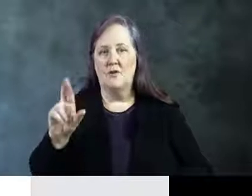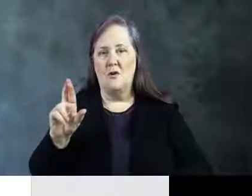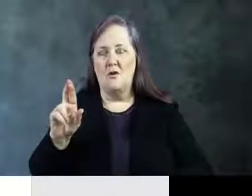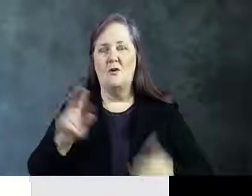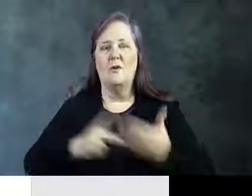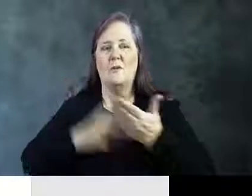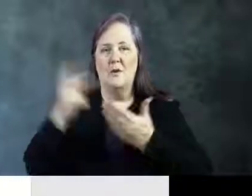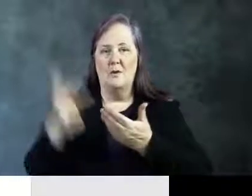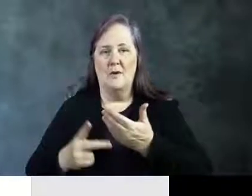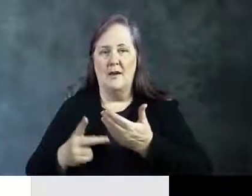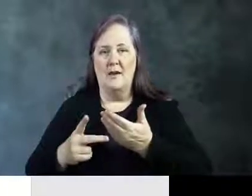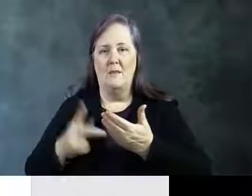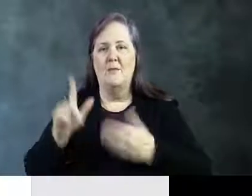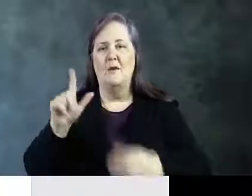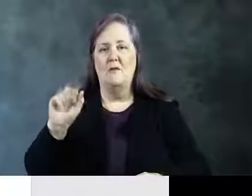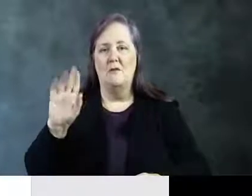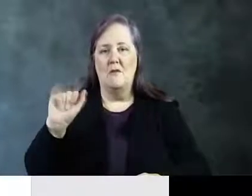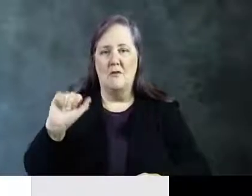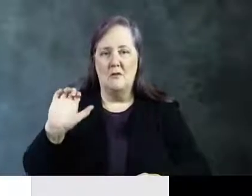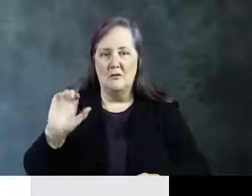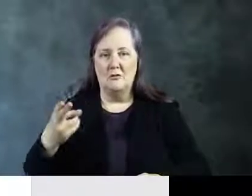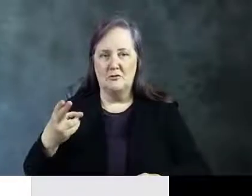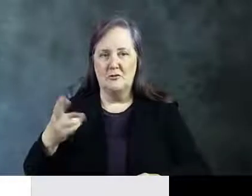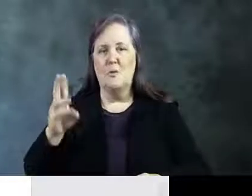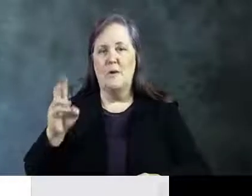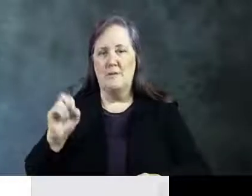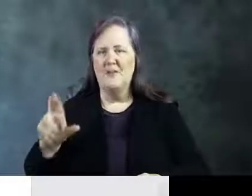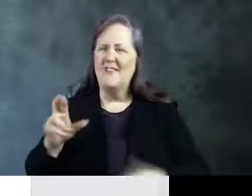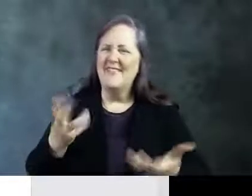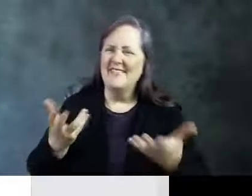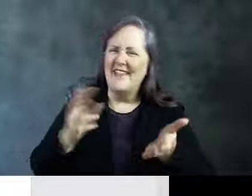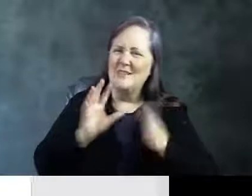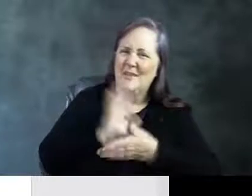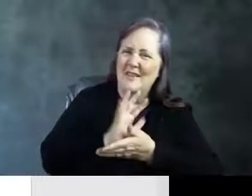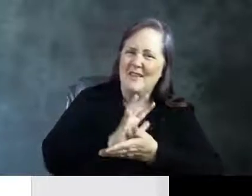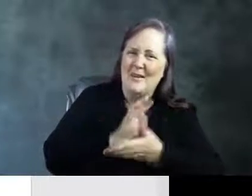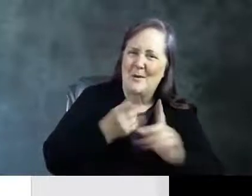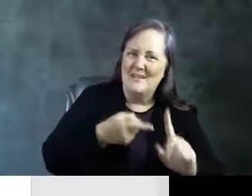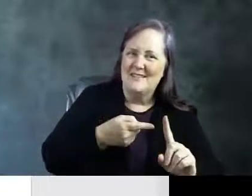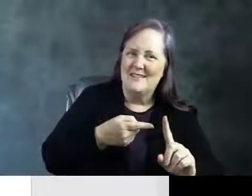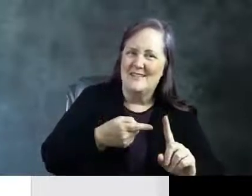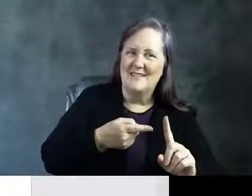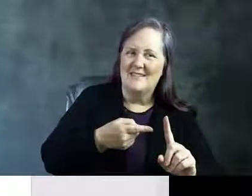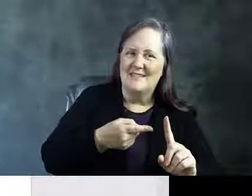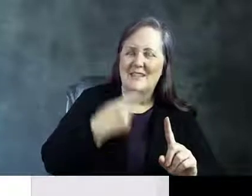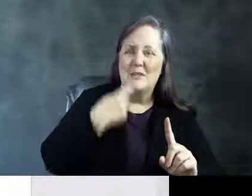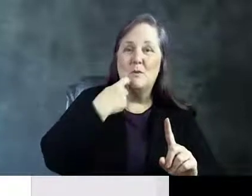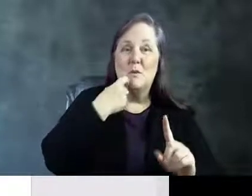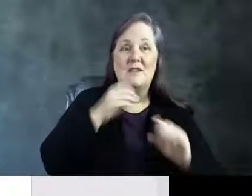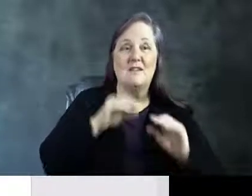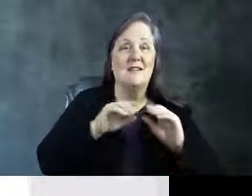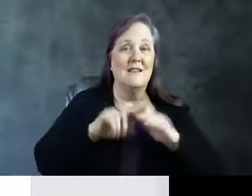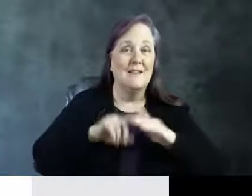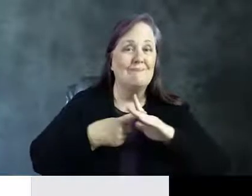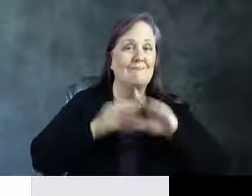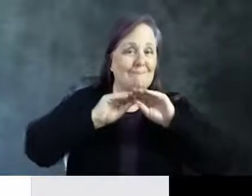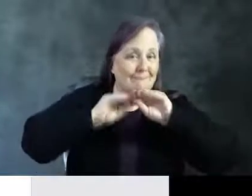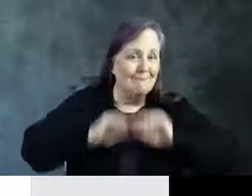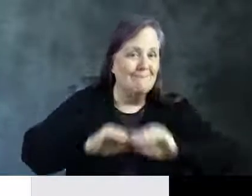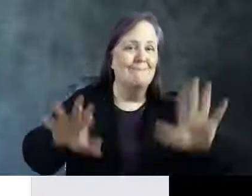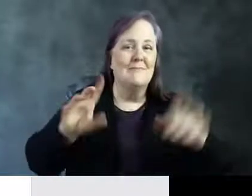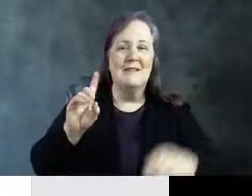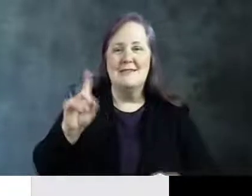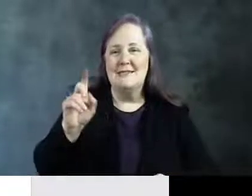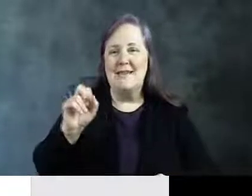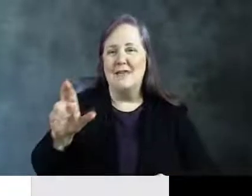program launch webinar, because that's what this video is. We just recently launched our disaster program. So if you